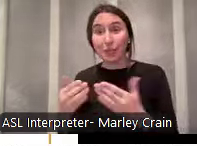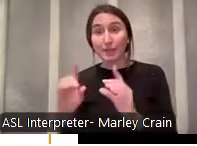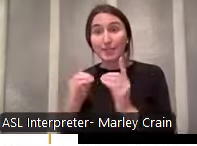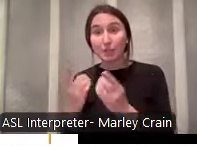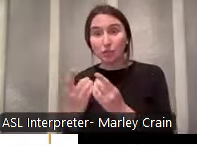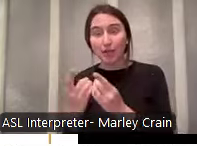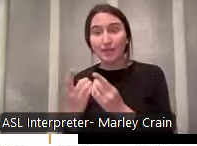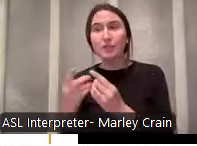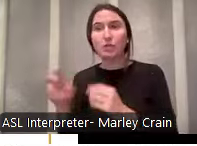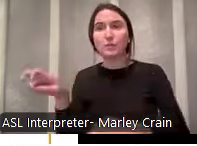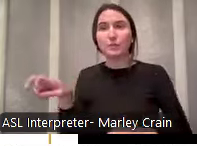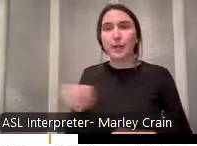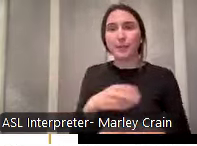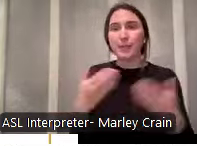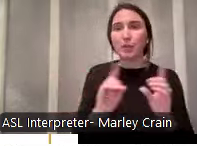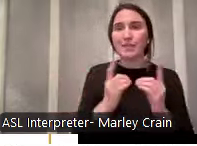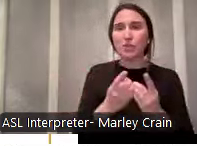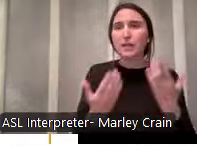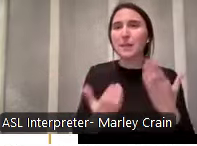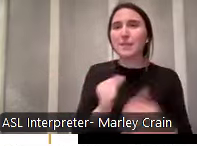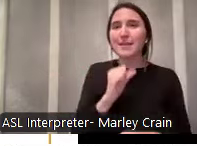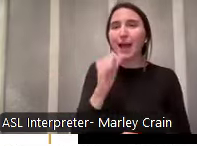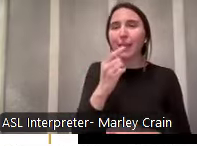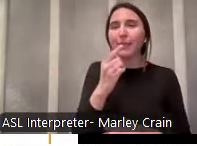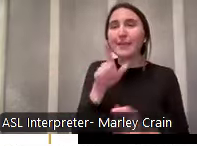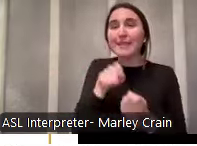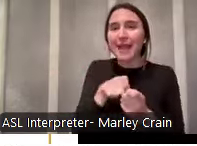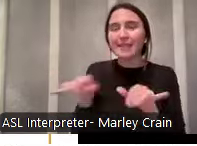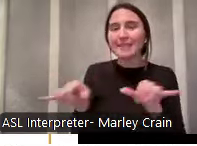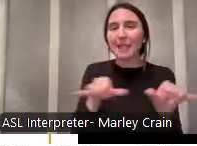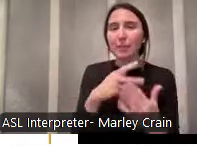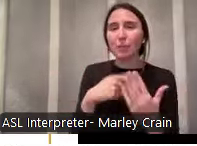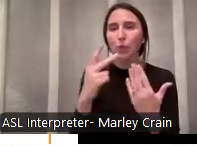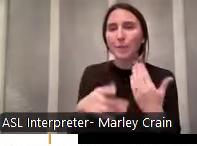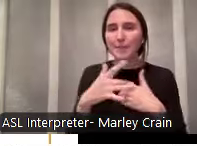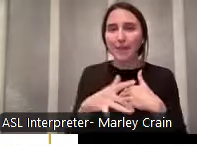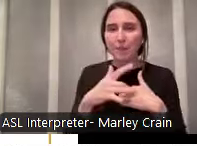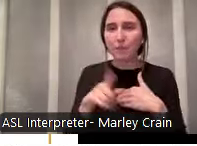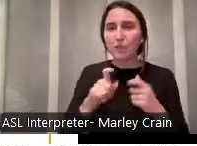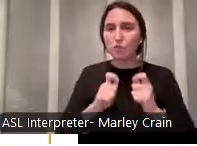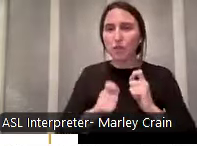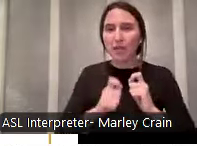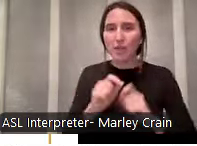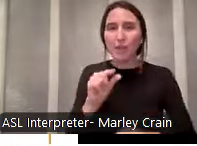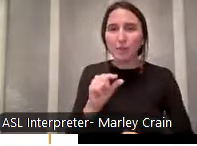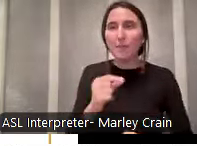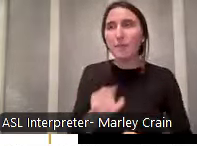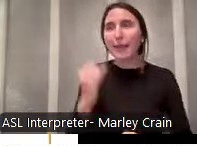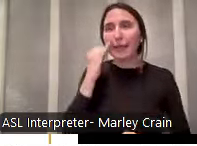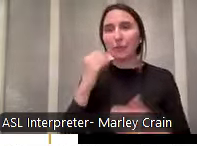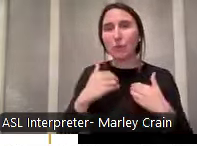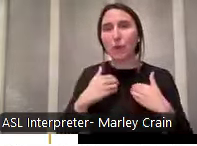program that's the equivalent in New York City, or vice versa. But they should be providing you with